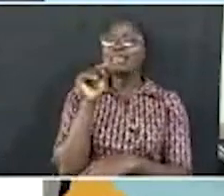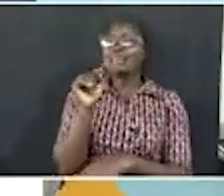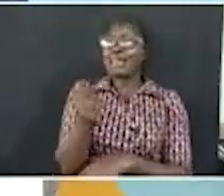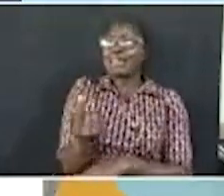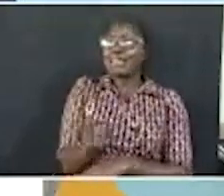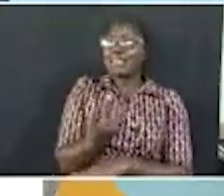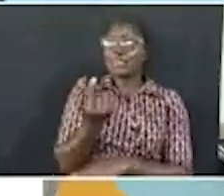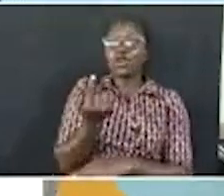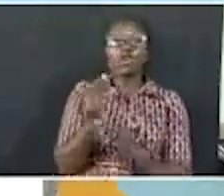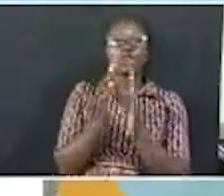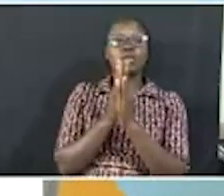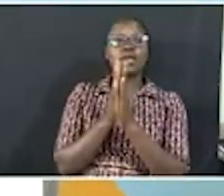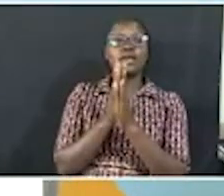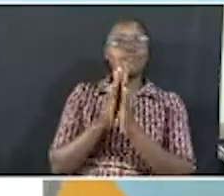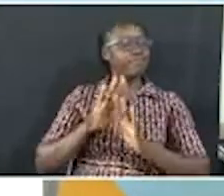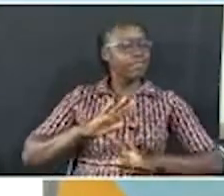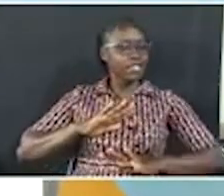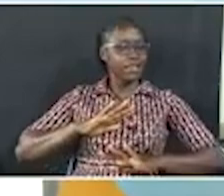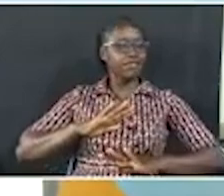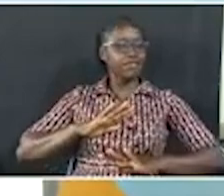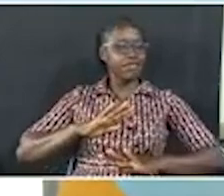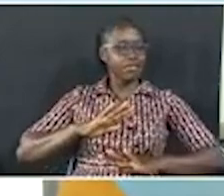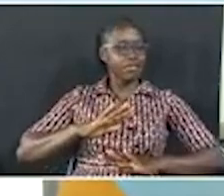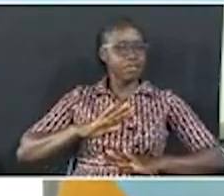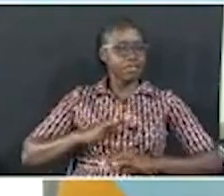prayer is enough.